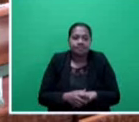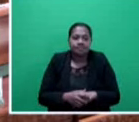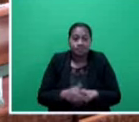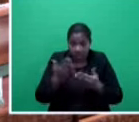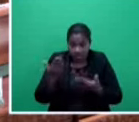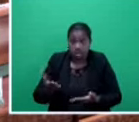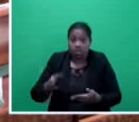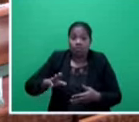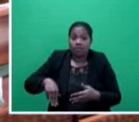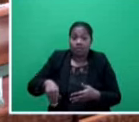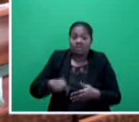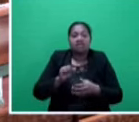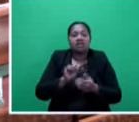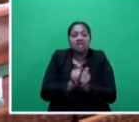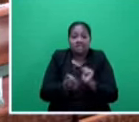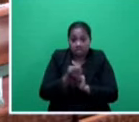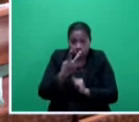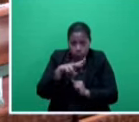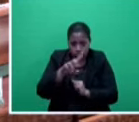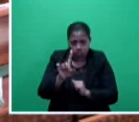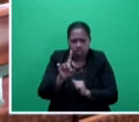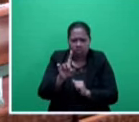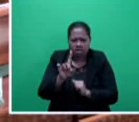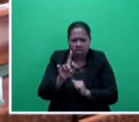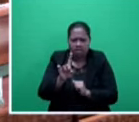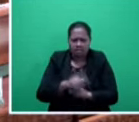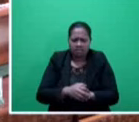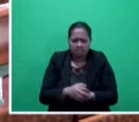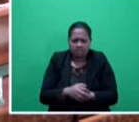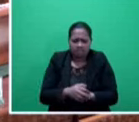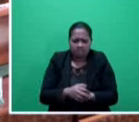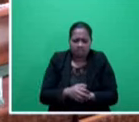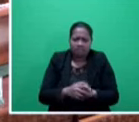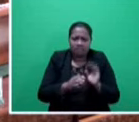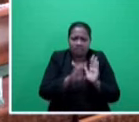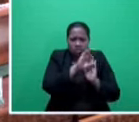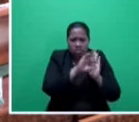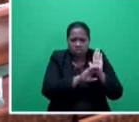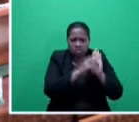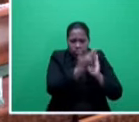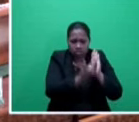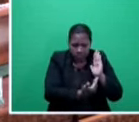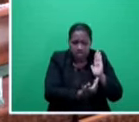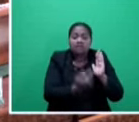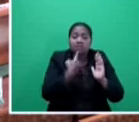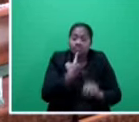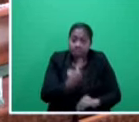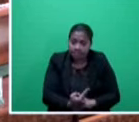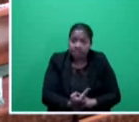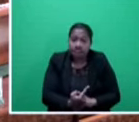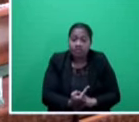Honorable members, Section 21(5) of the Constitution states that